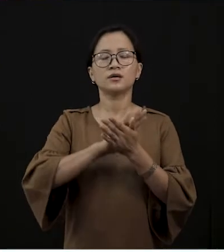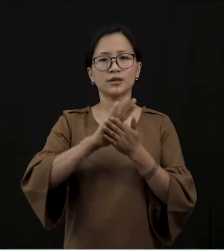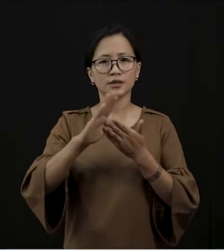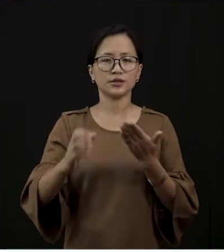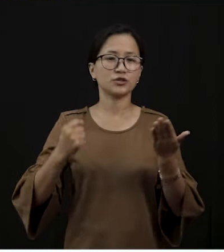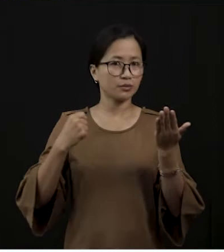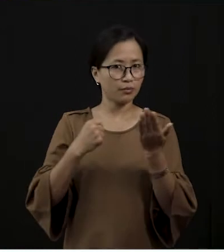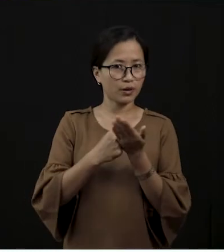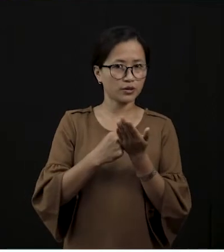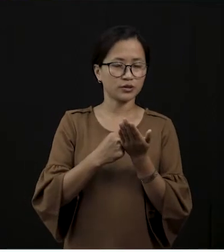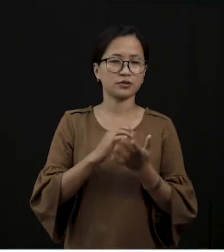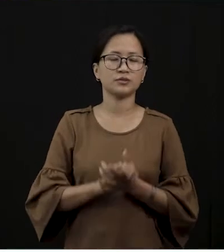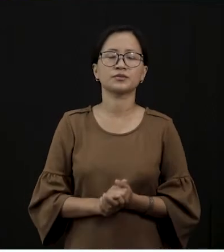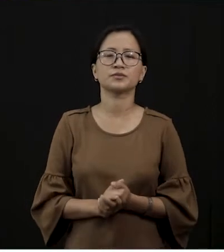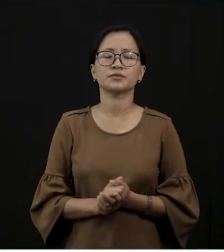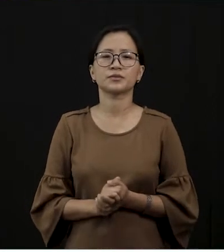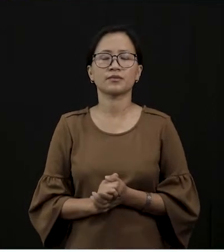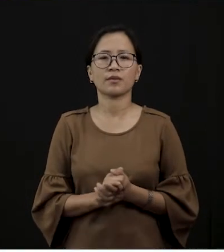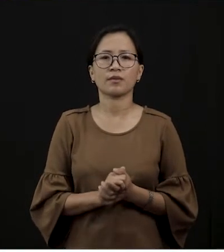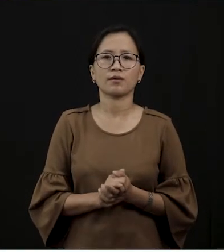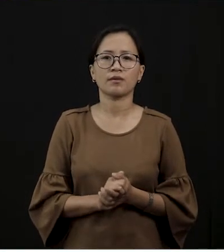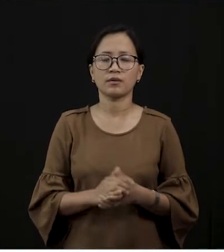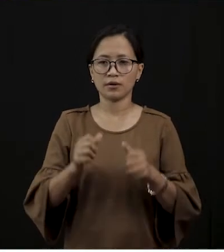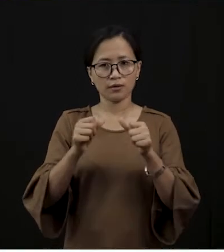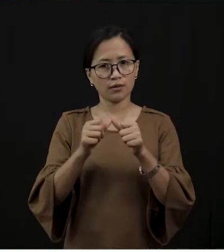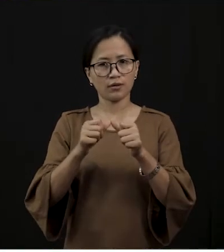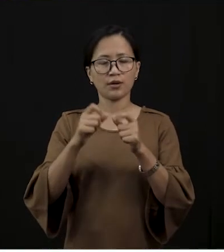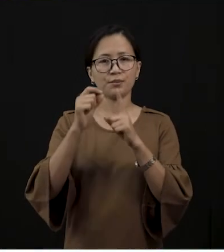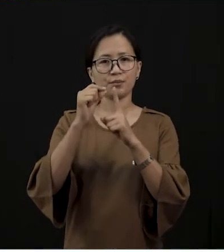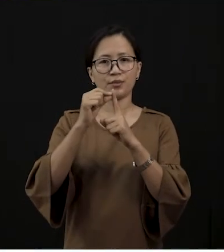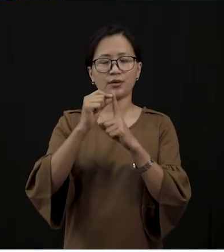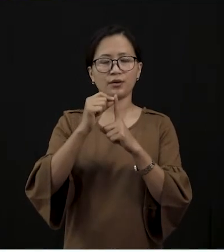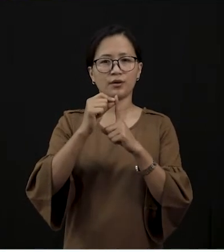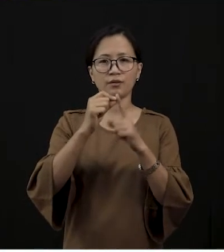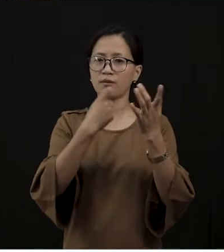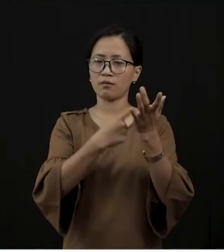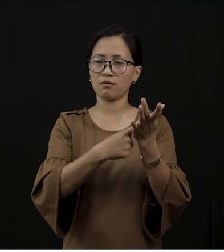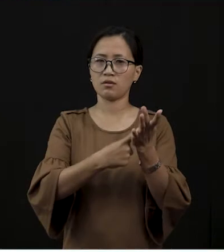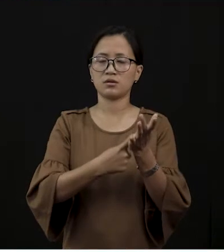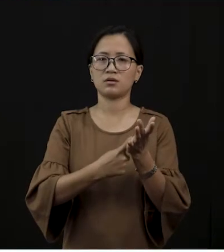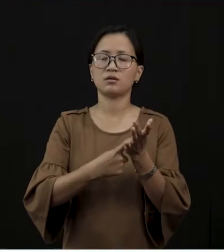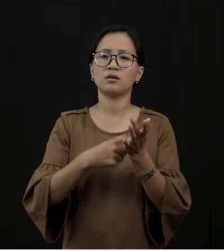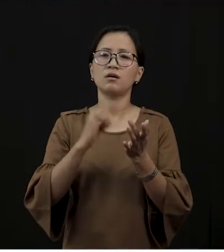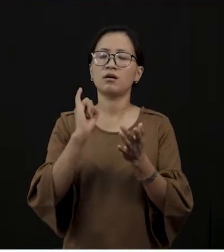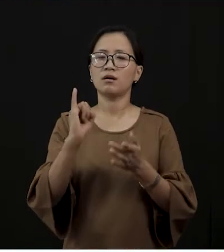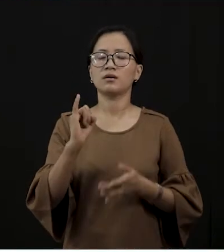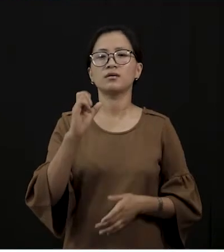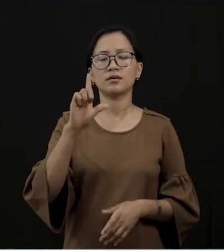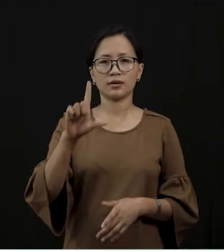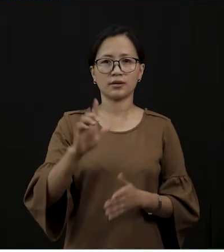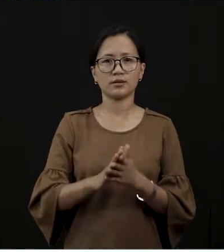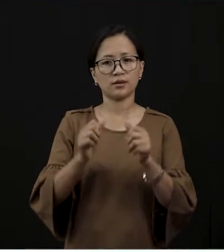C H, March. Then April. A P R